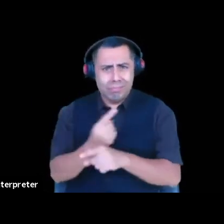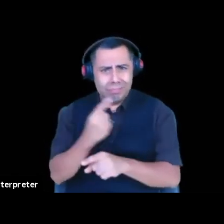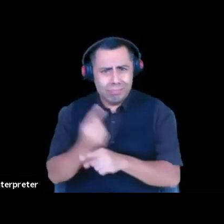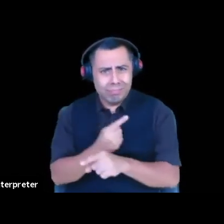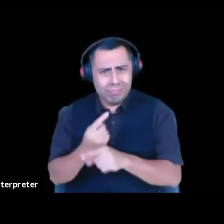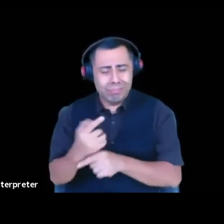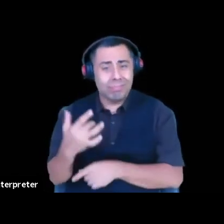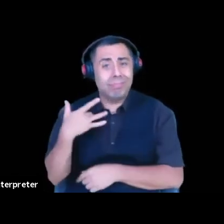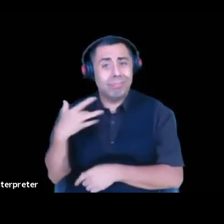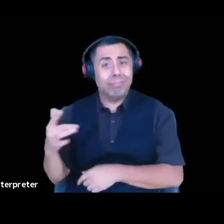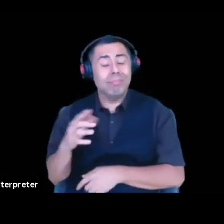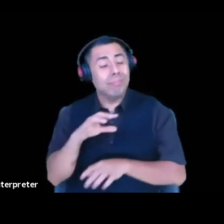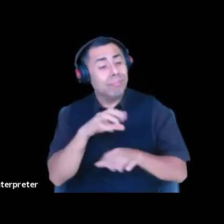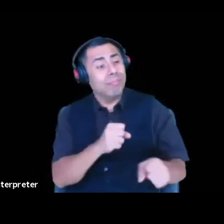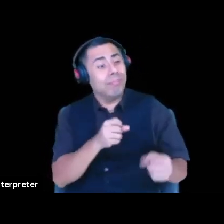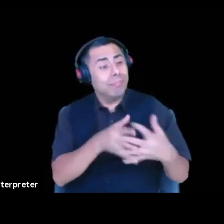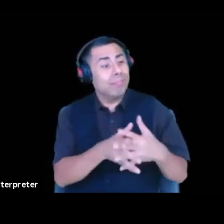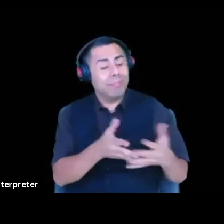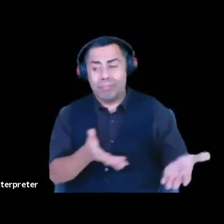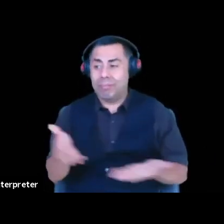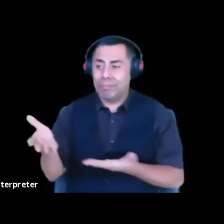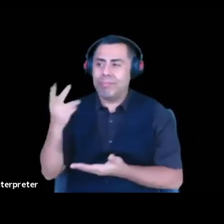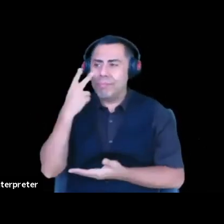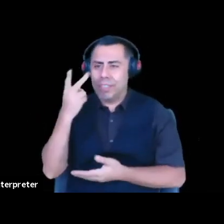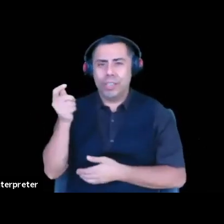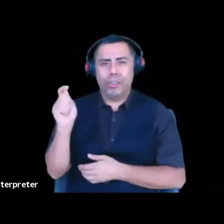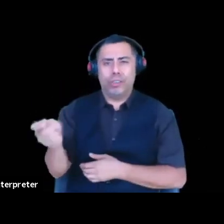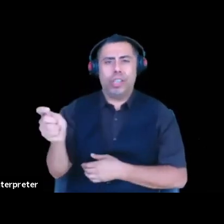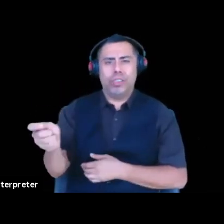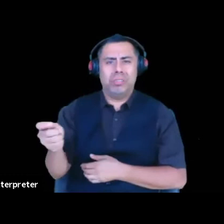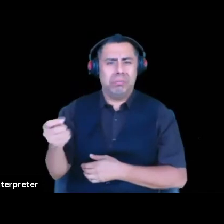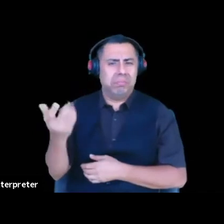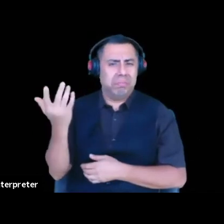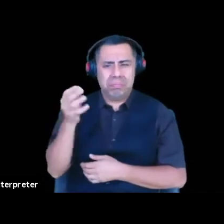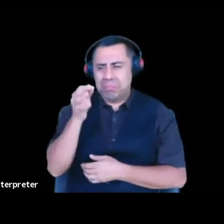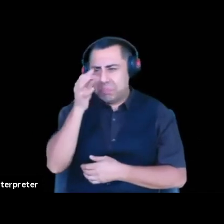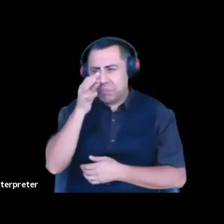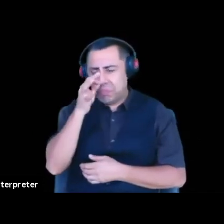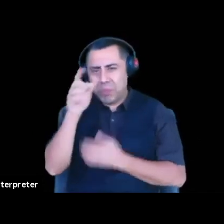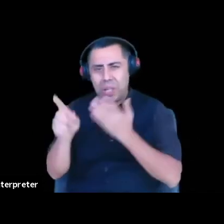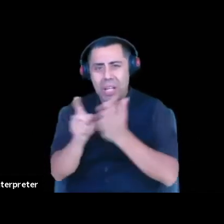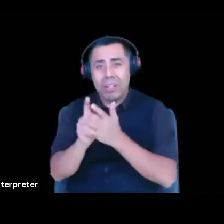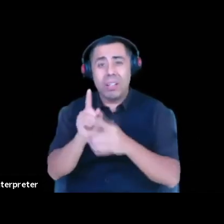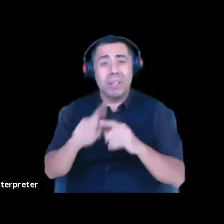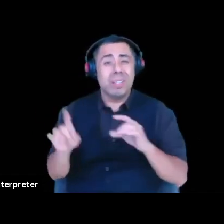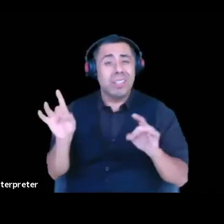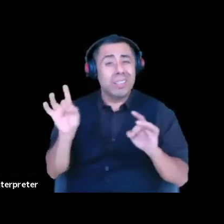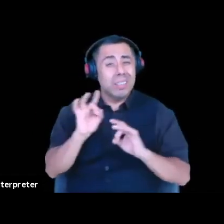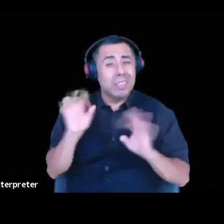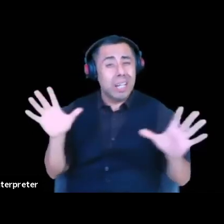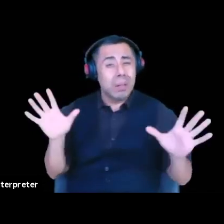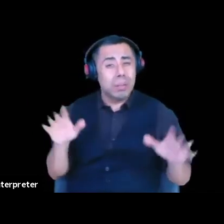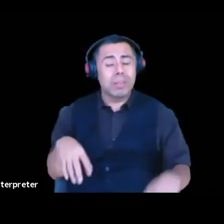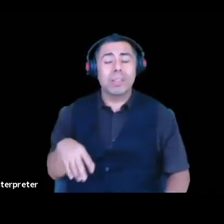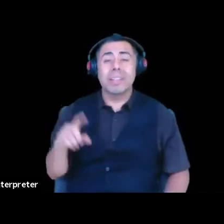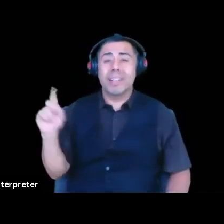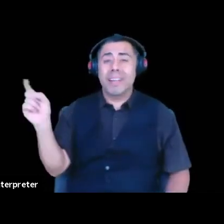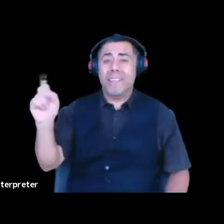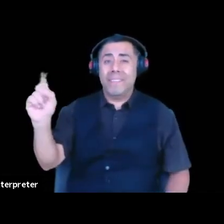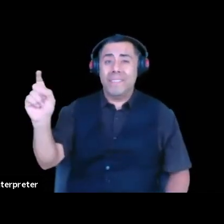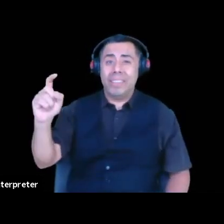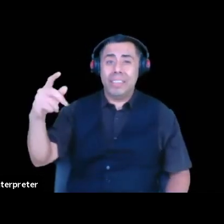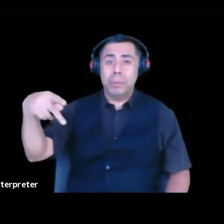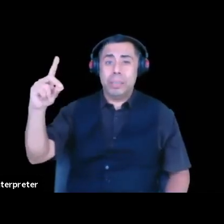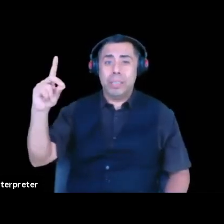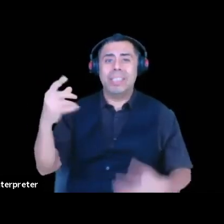hours. And one of the terrible things is that Phoenix PD continues to cooperate with ICE. Phoenix